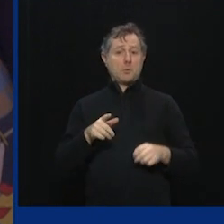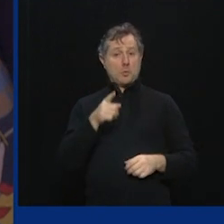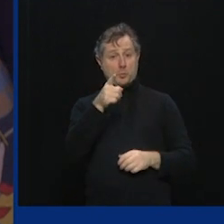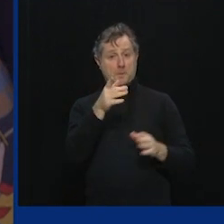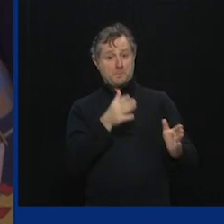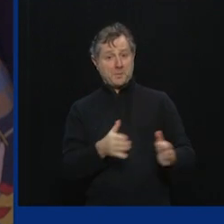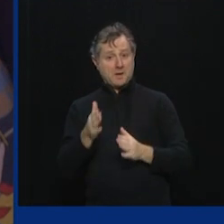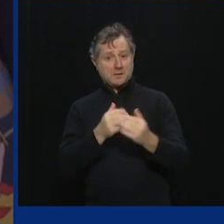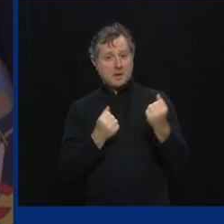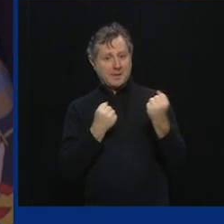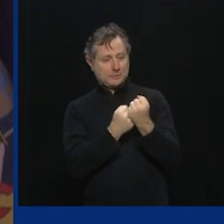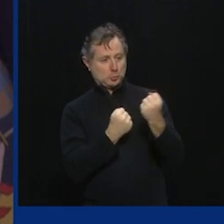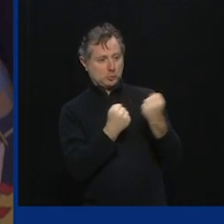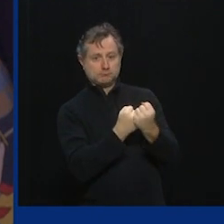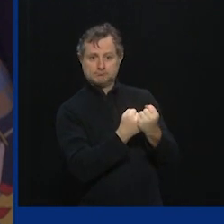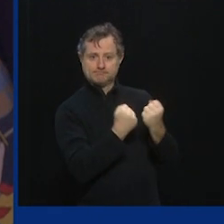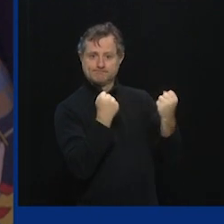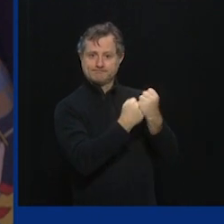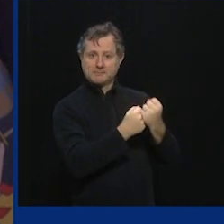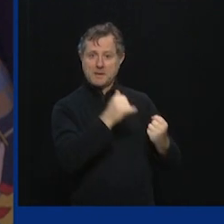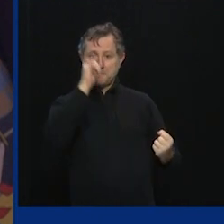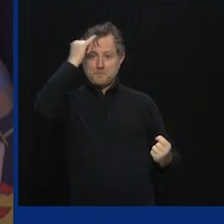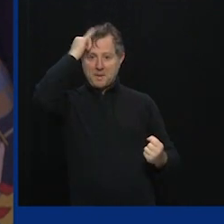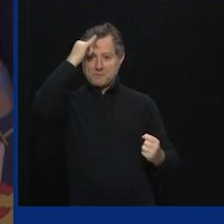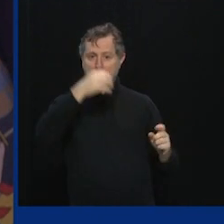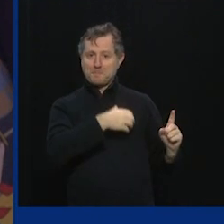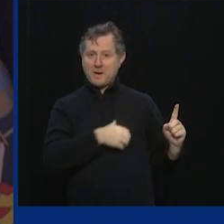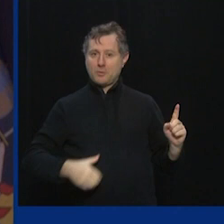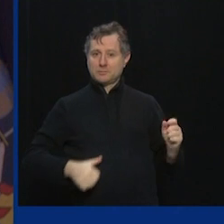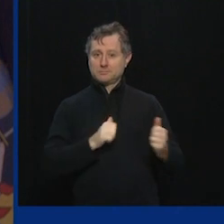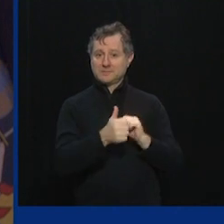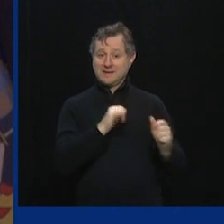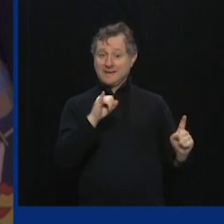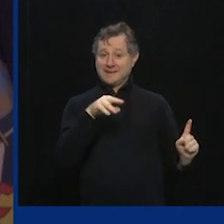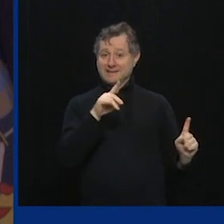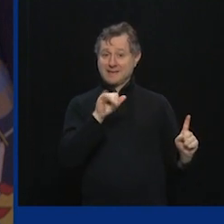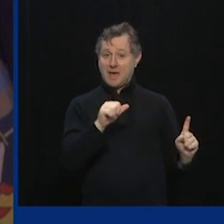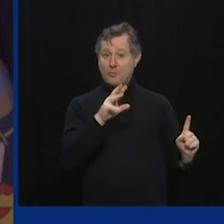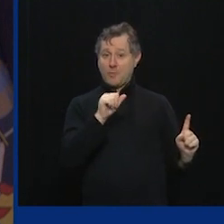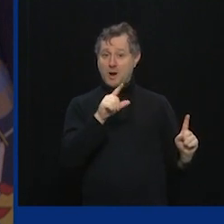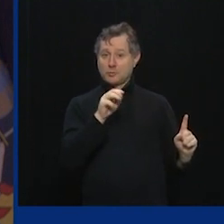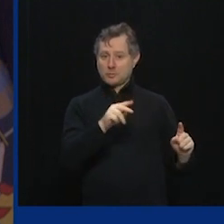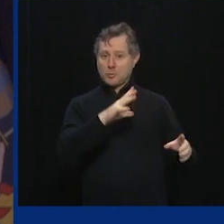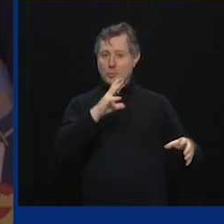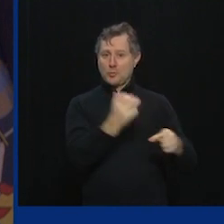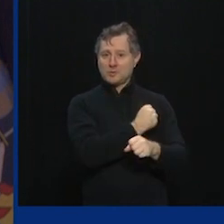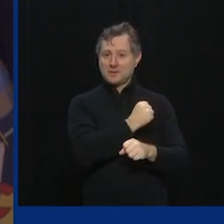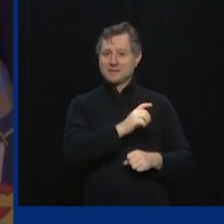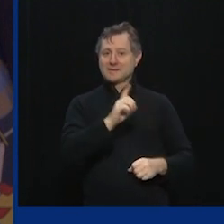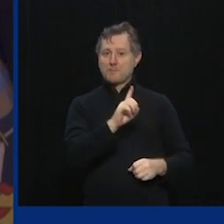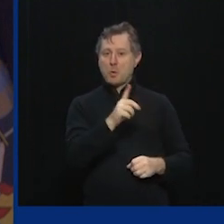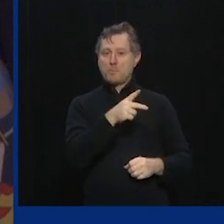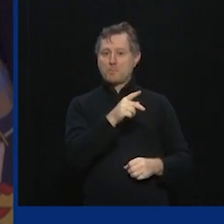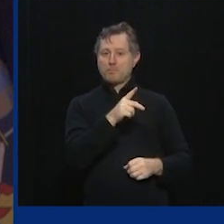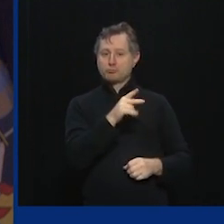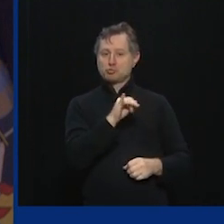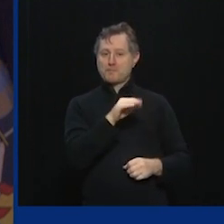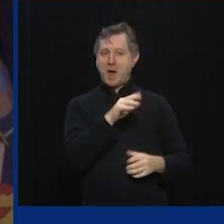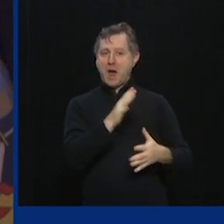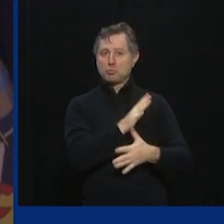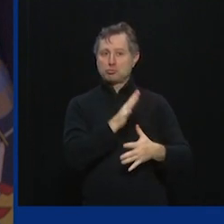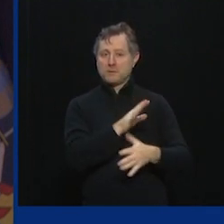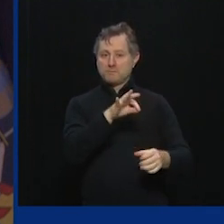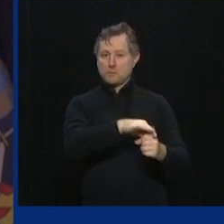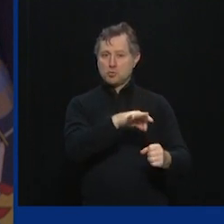in the Buffalo mayor's race? India Walton obviously won the Democratic primary, and this is something that's been an ongoing question whether or not yourself,